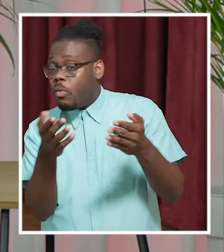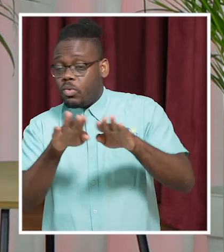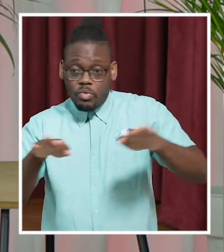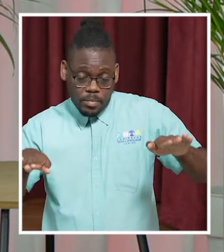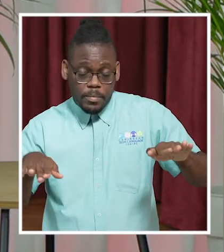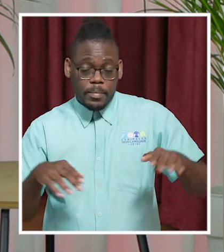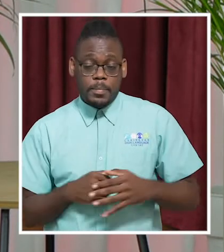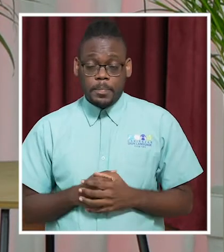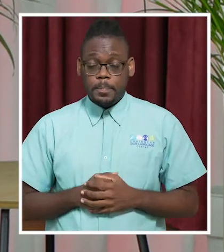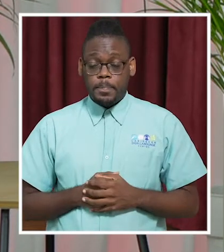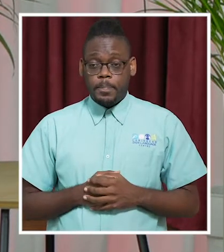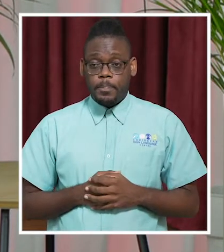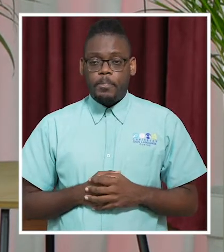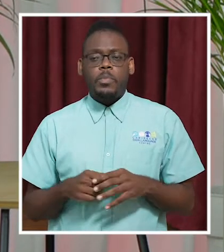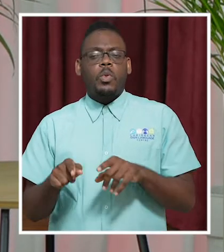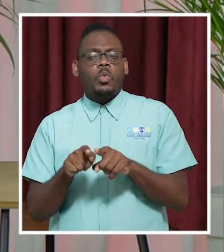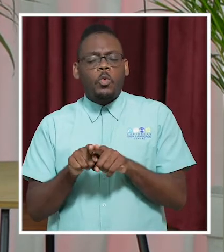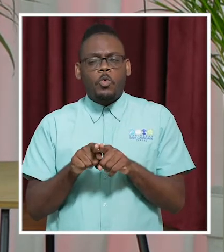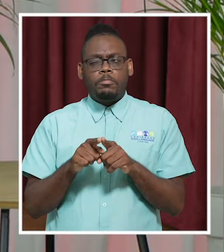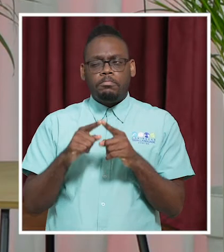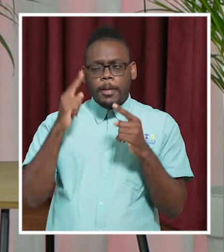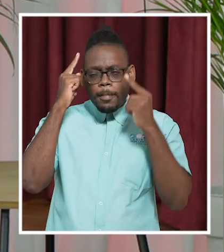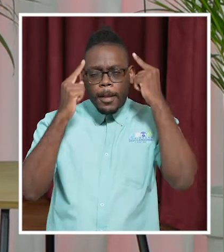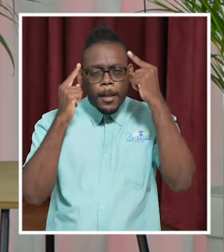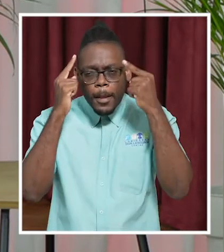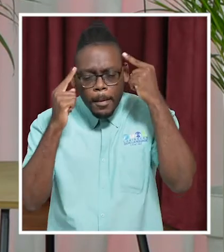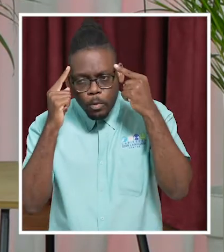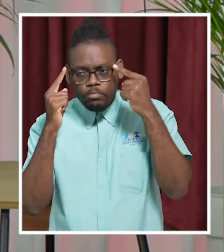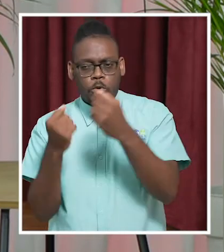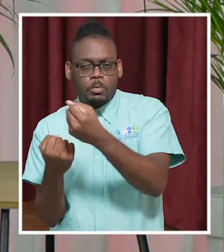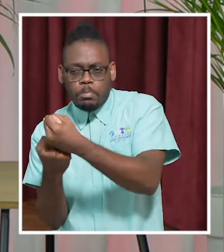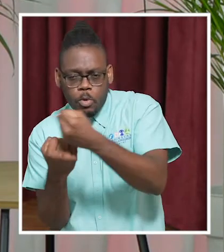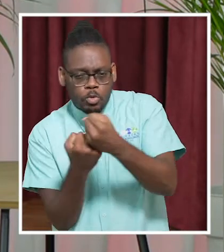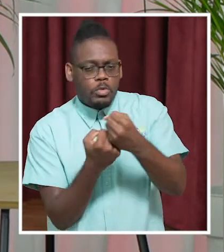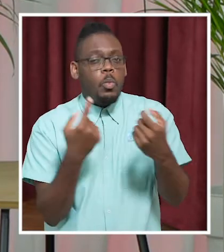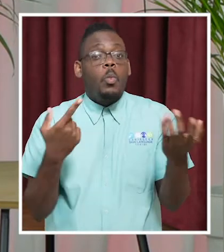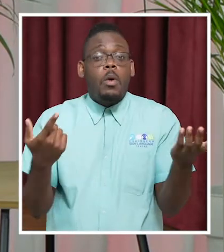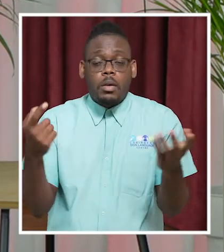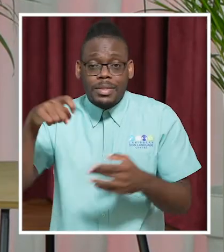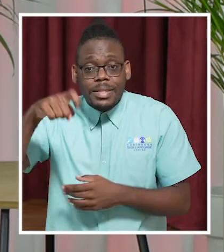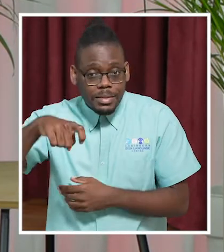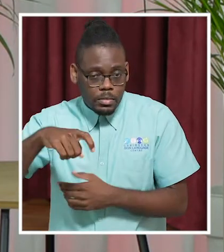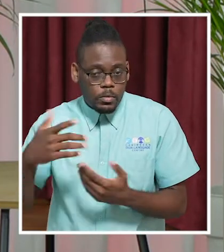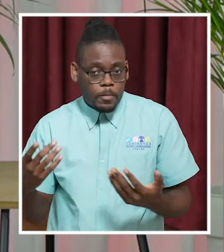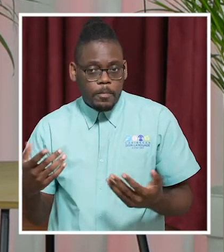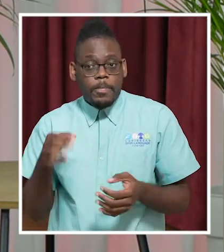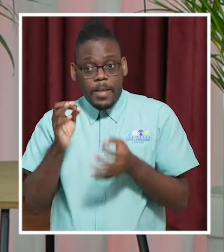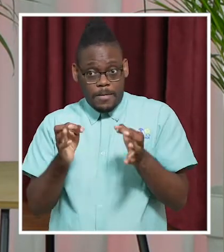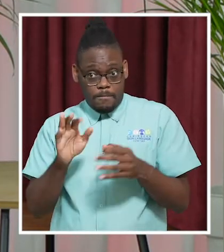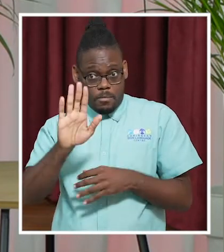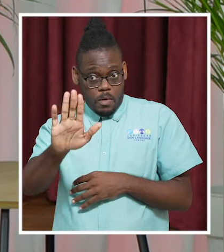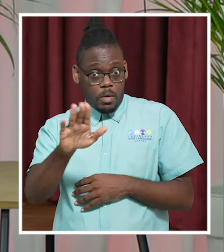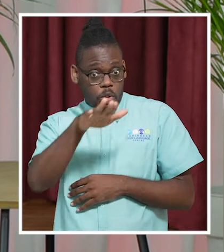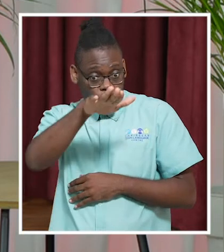support mechanisms and persons who can lend support if you have recognized that you are so challenged with this particular